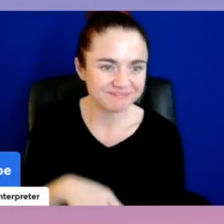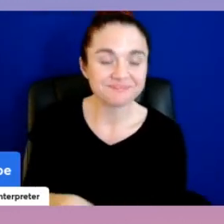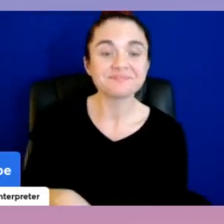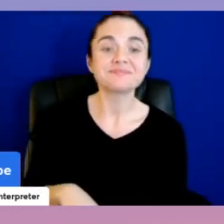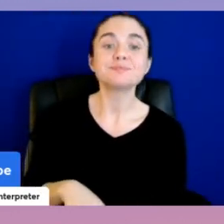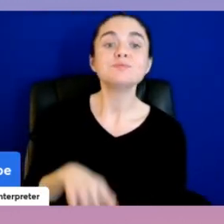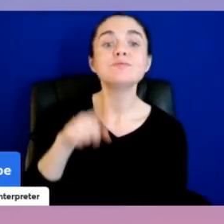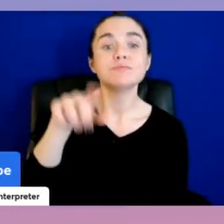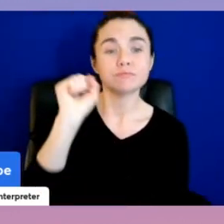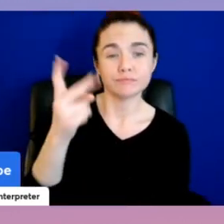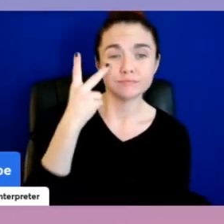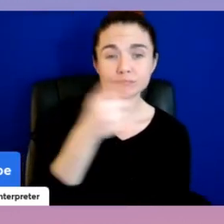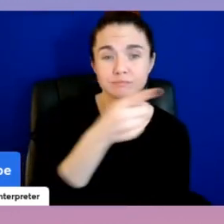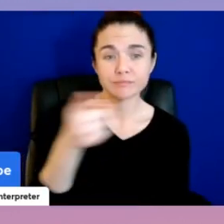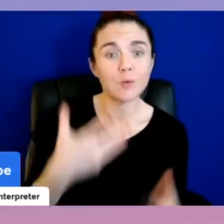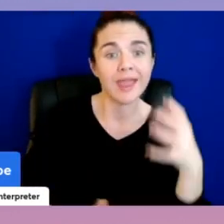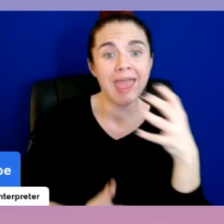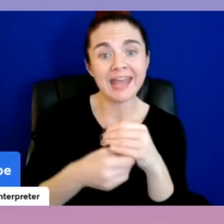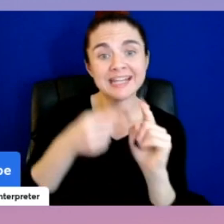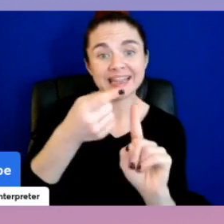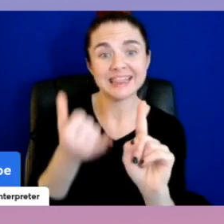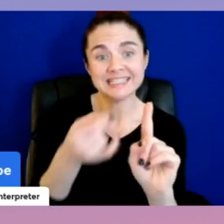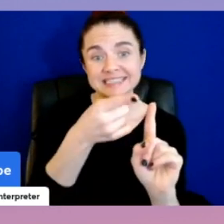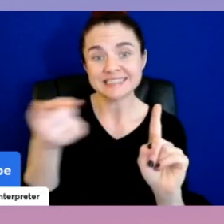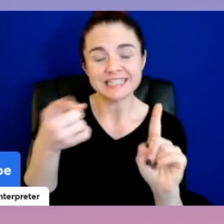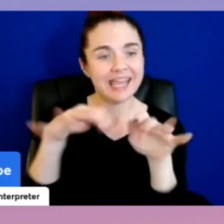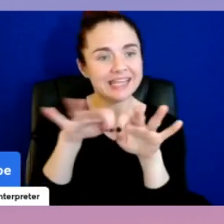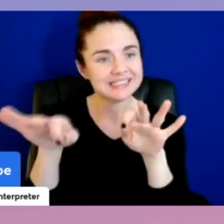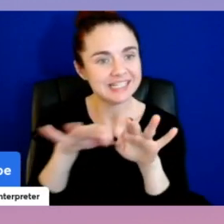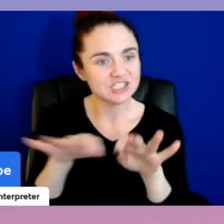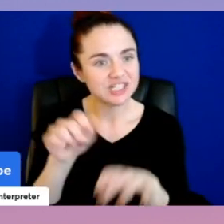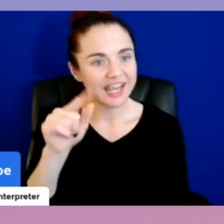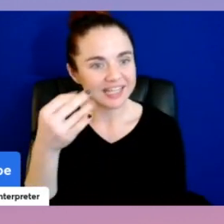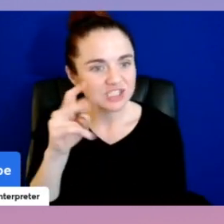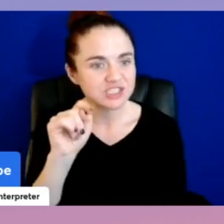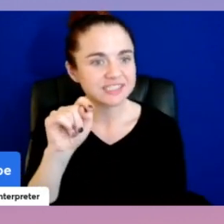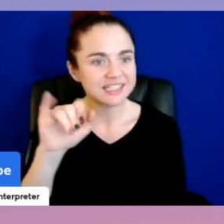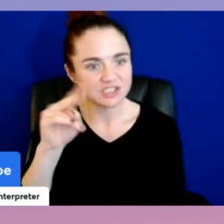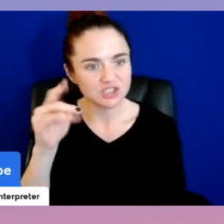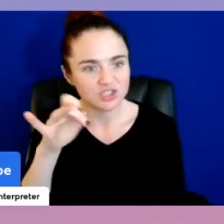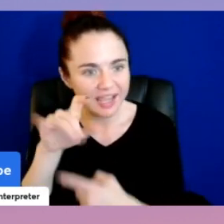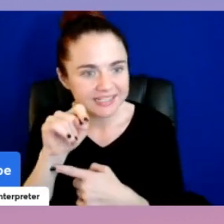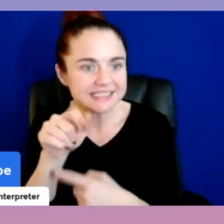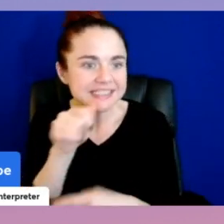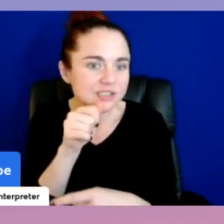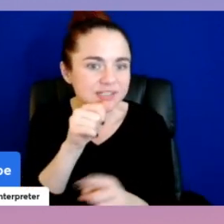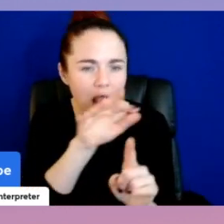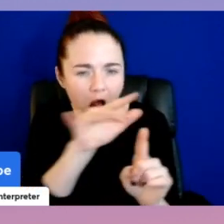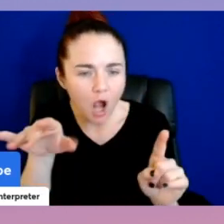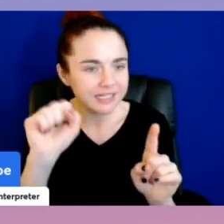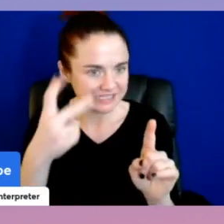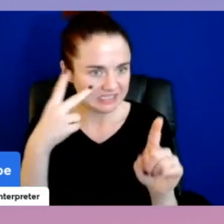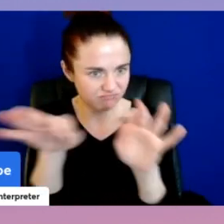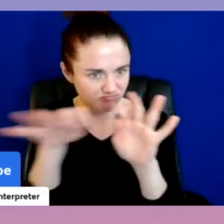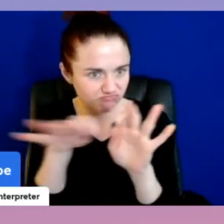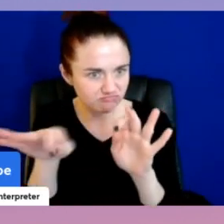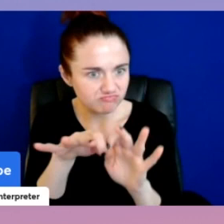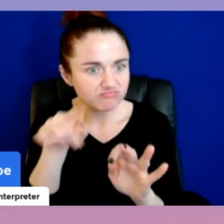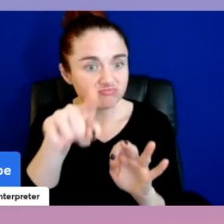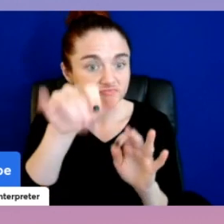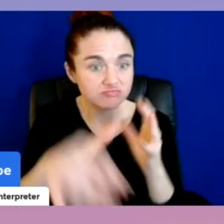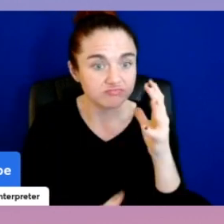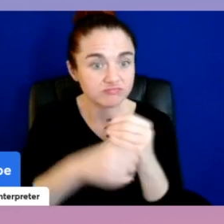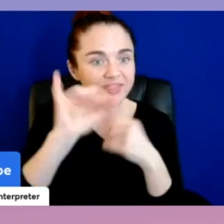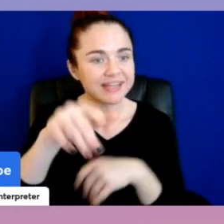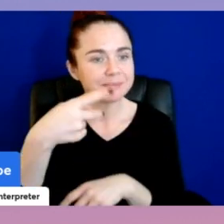we are adding this annotation agent inject secret school app MongoDB username, and this